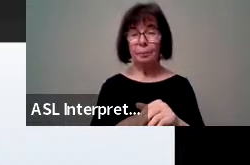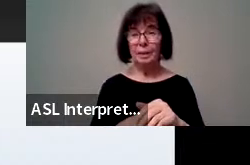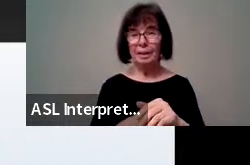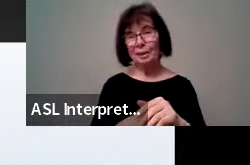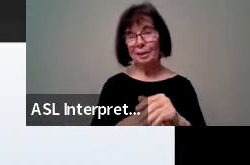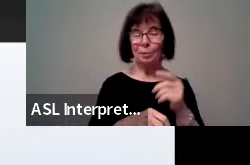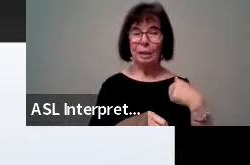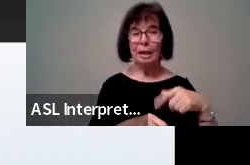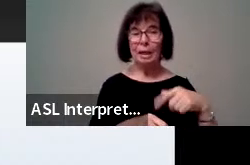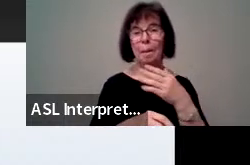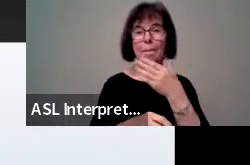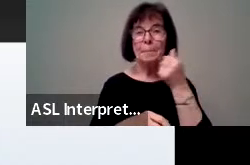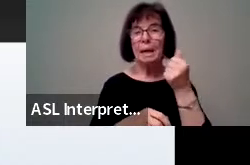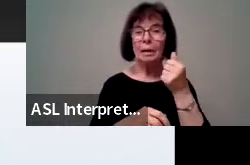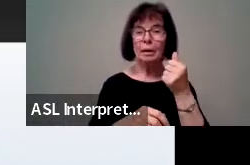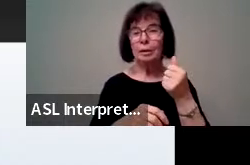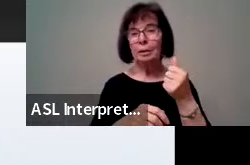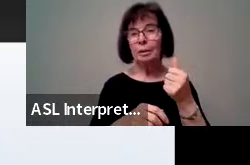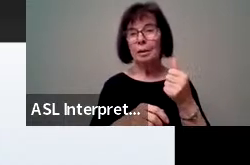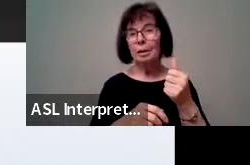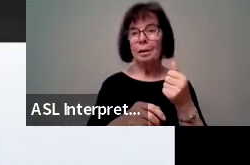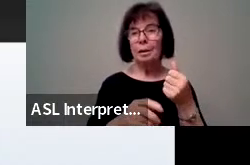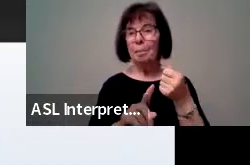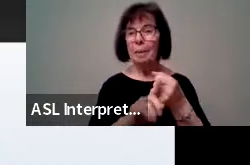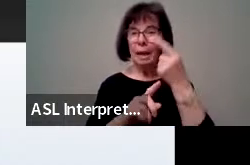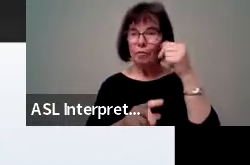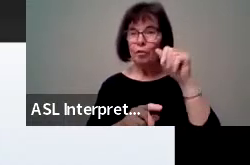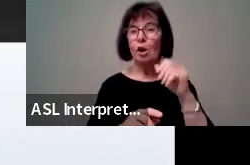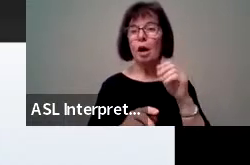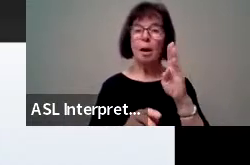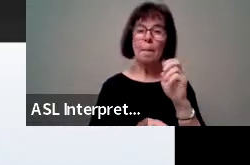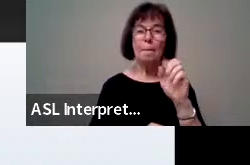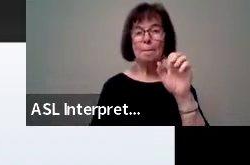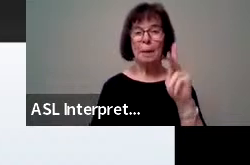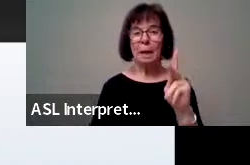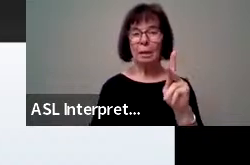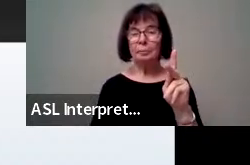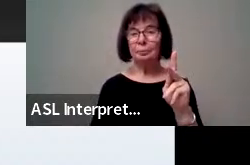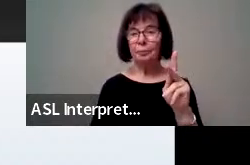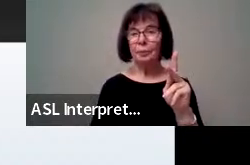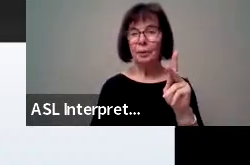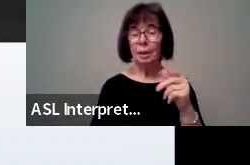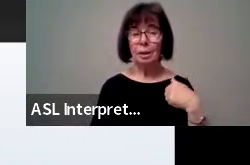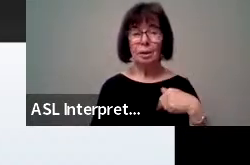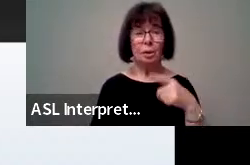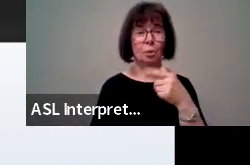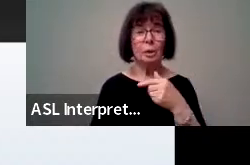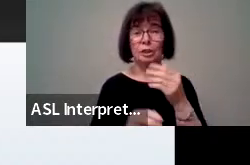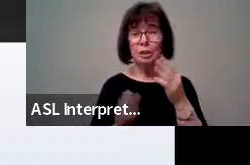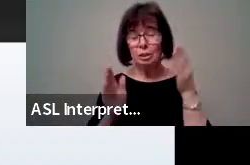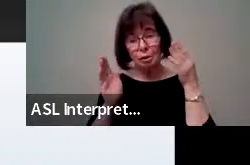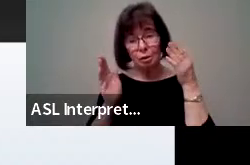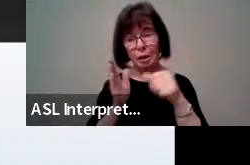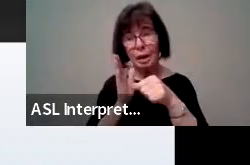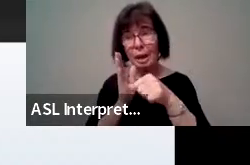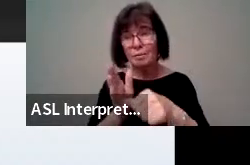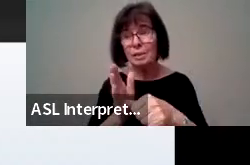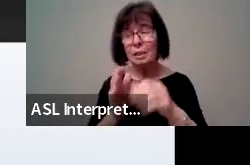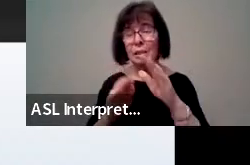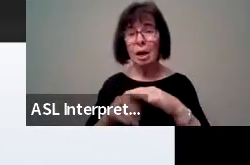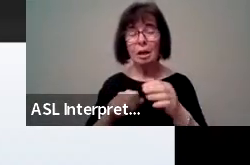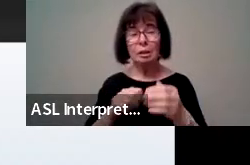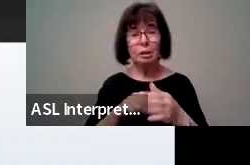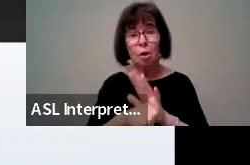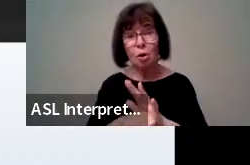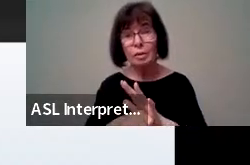buck, prostate cancer, things of that nature, because we are just singularly putting so much emphasis on COVID, while